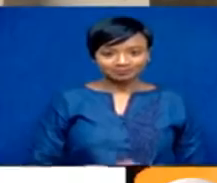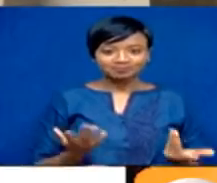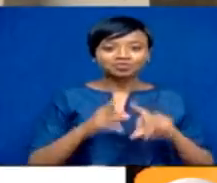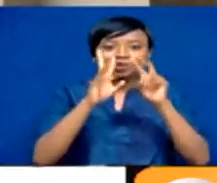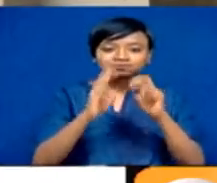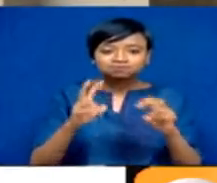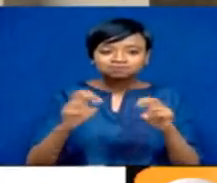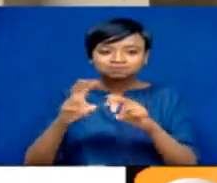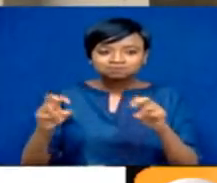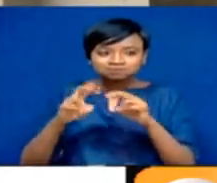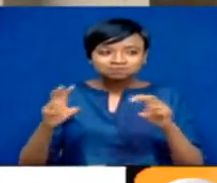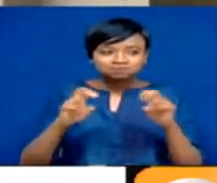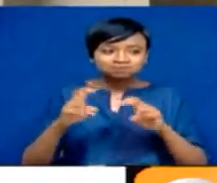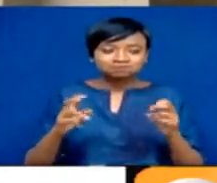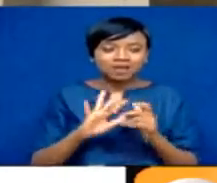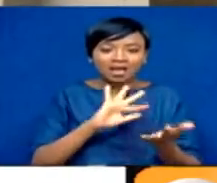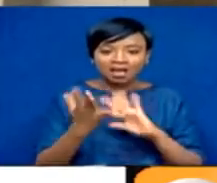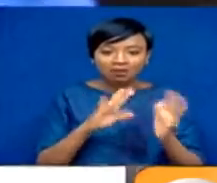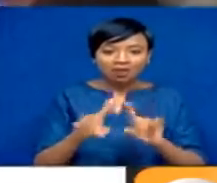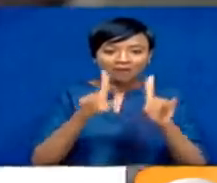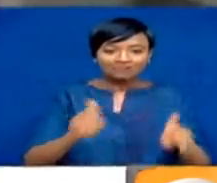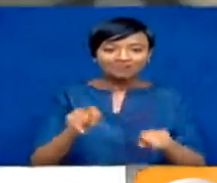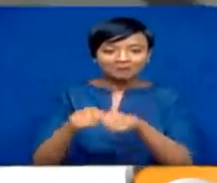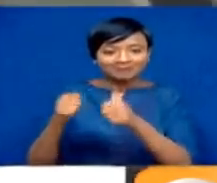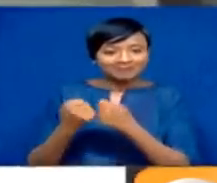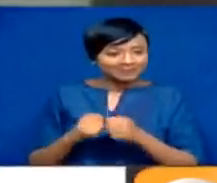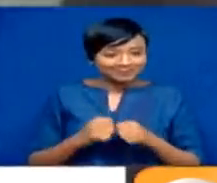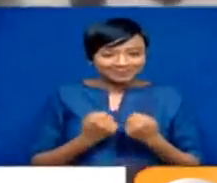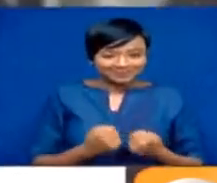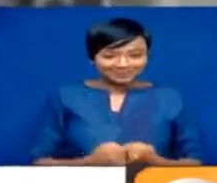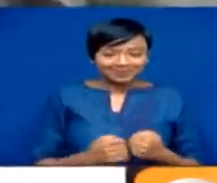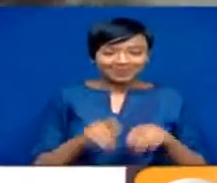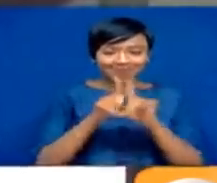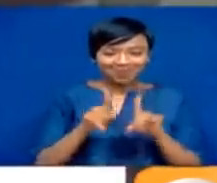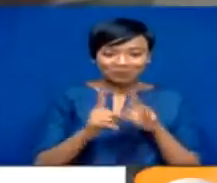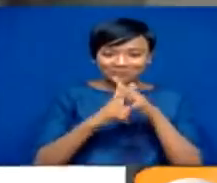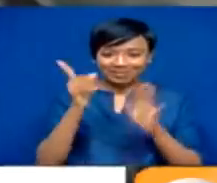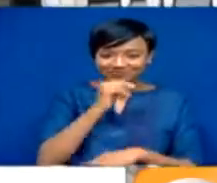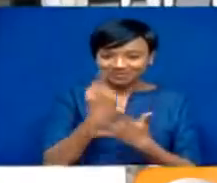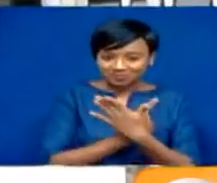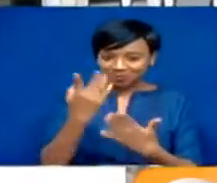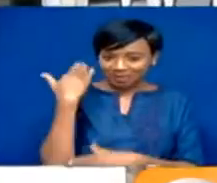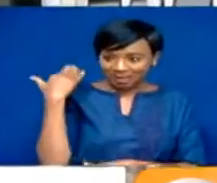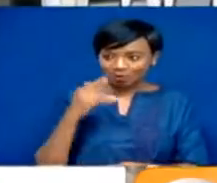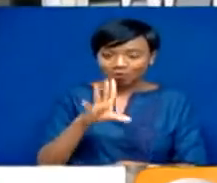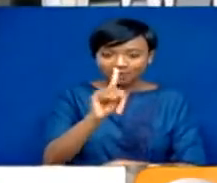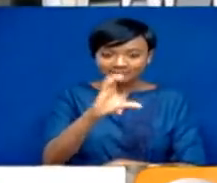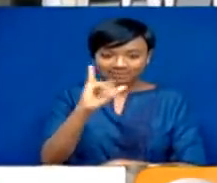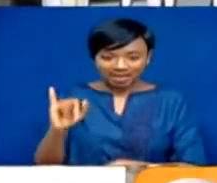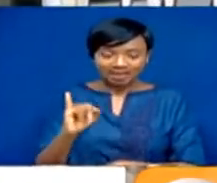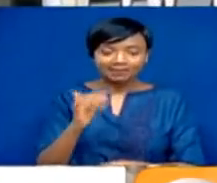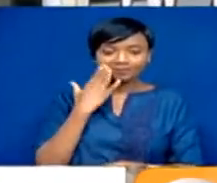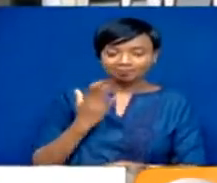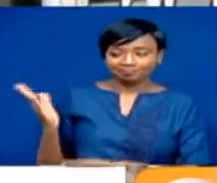Investigations into alleged examination malpractices was launched a week ago by detectives attached to the Kenya National